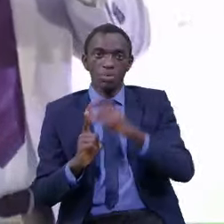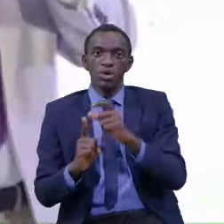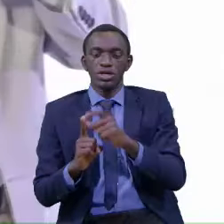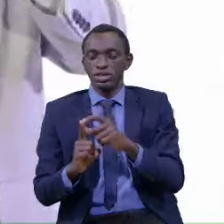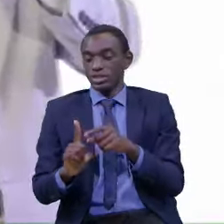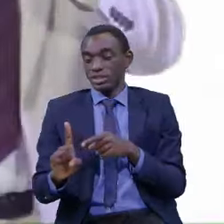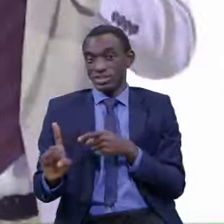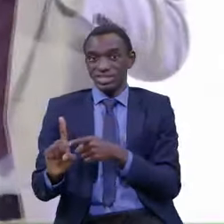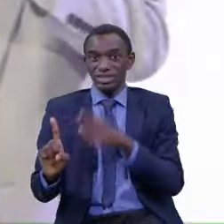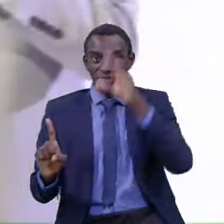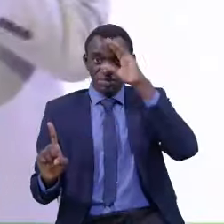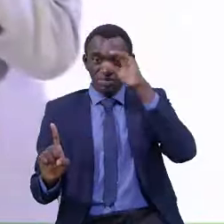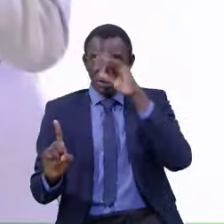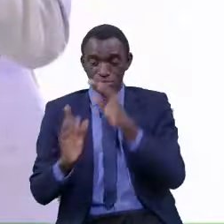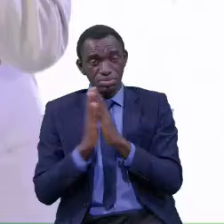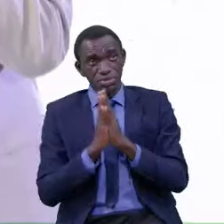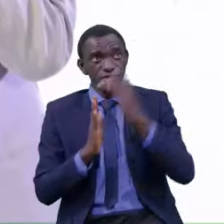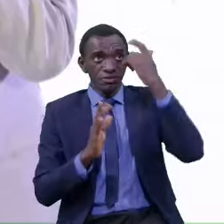small part of a